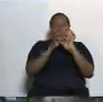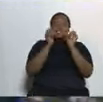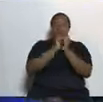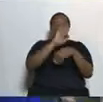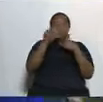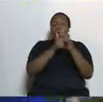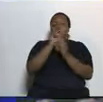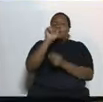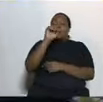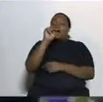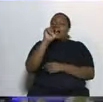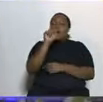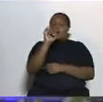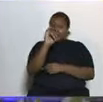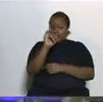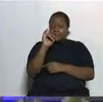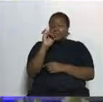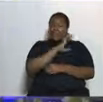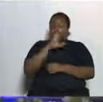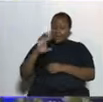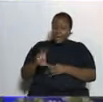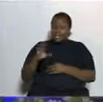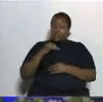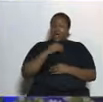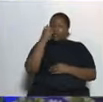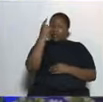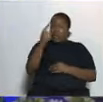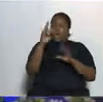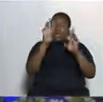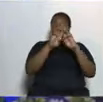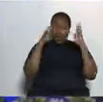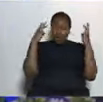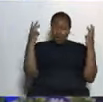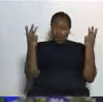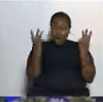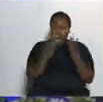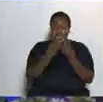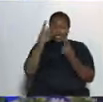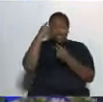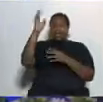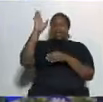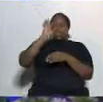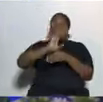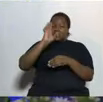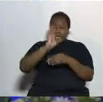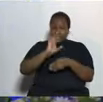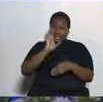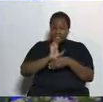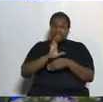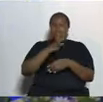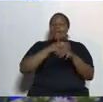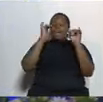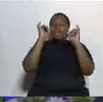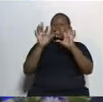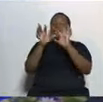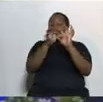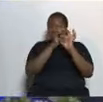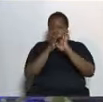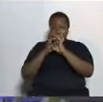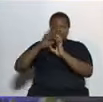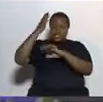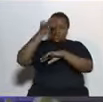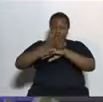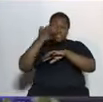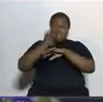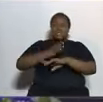Antichrist to have this one world conglomeration of church and state united to deceive men and